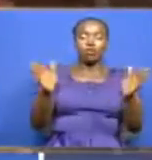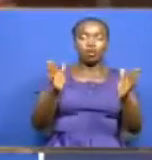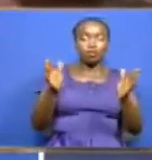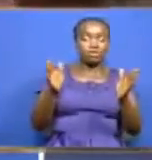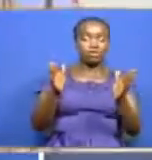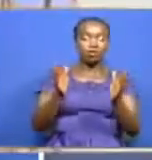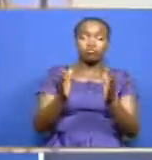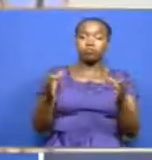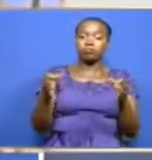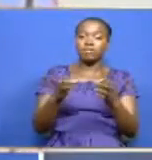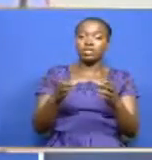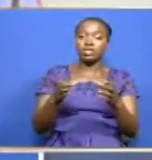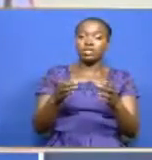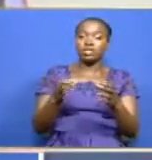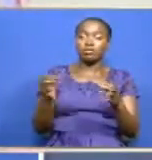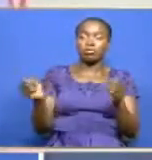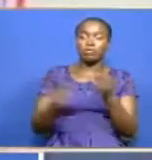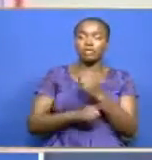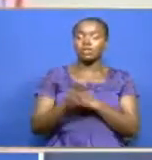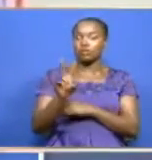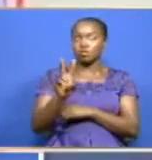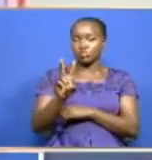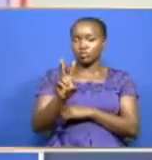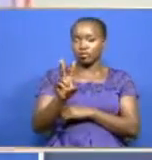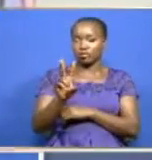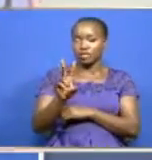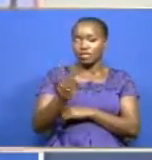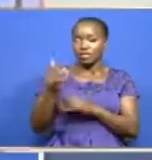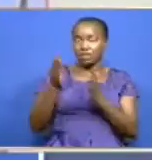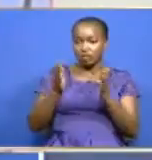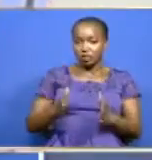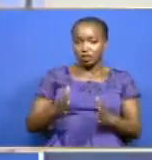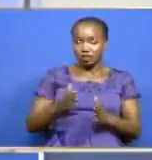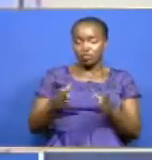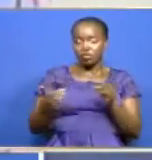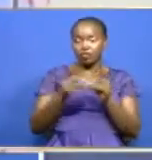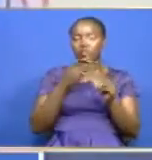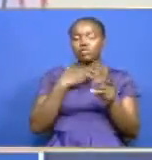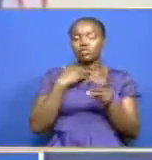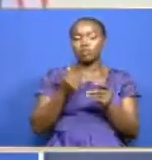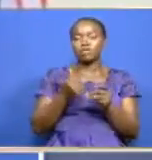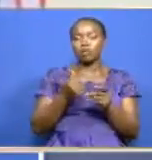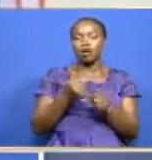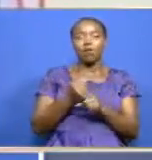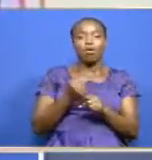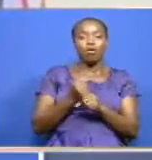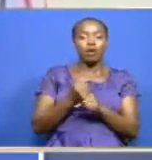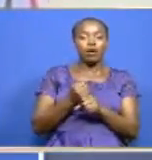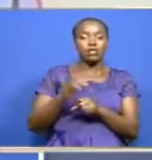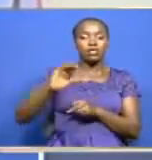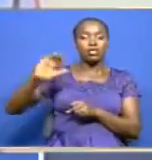2 months. And anyone wishing to hold such meetings should do so in town halls,